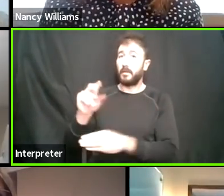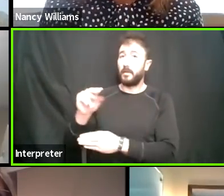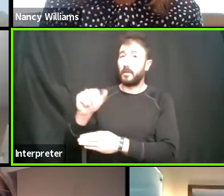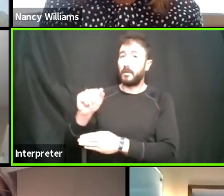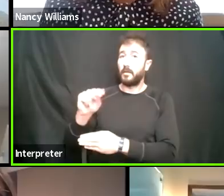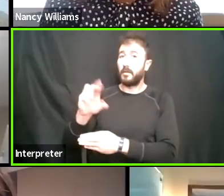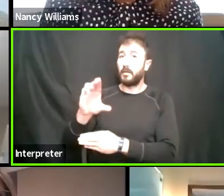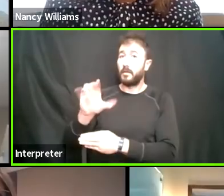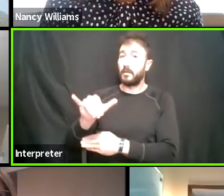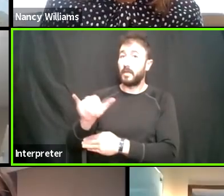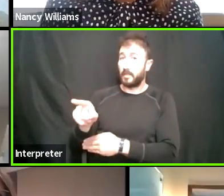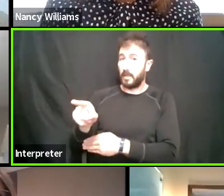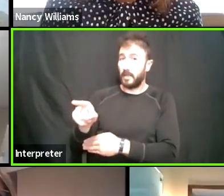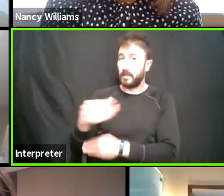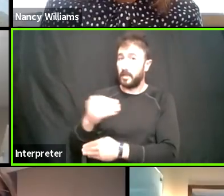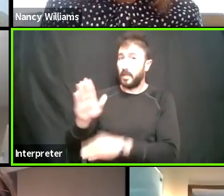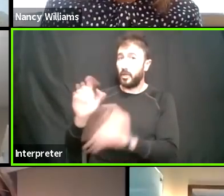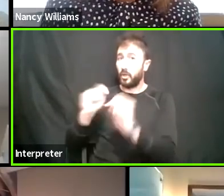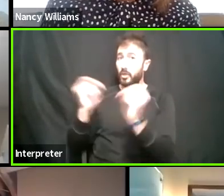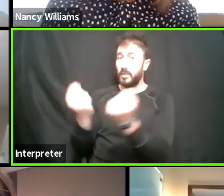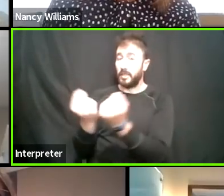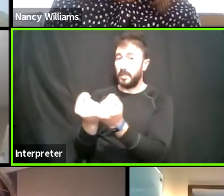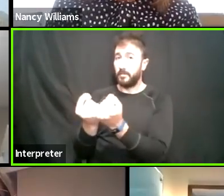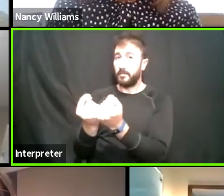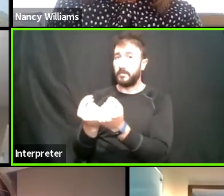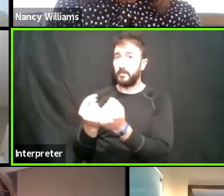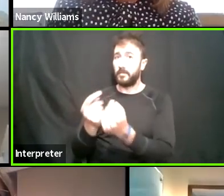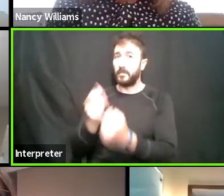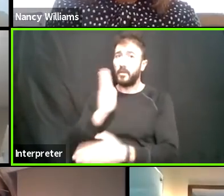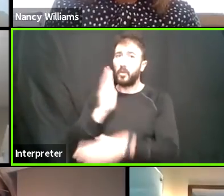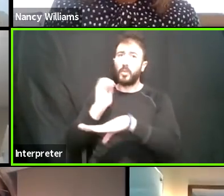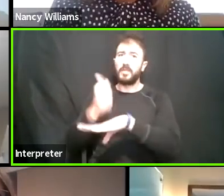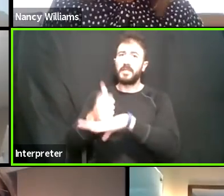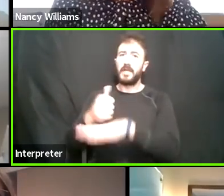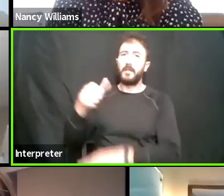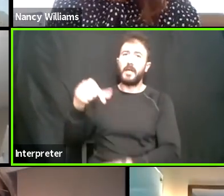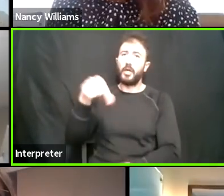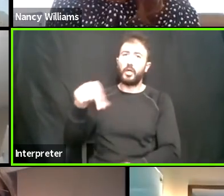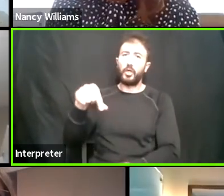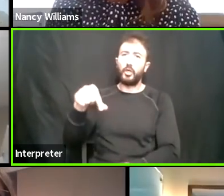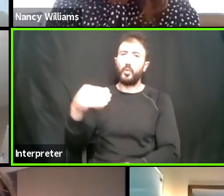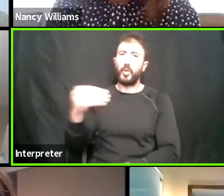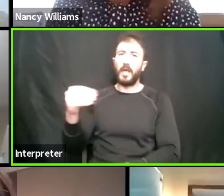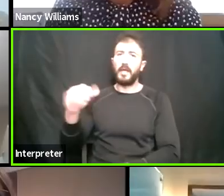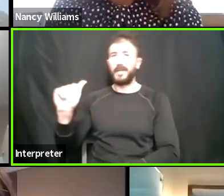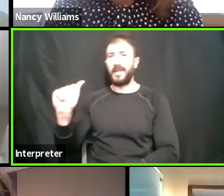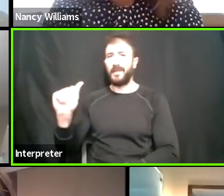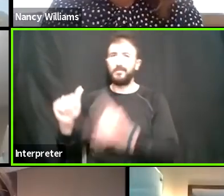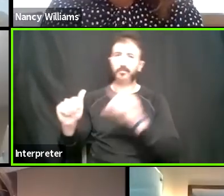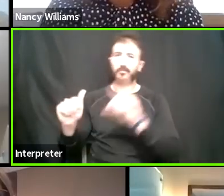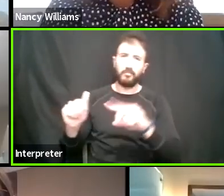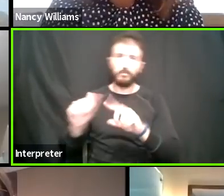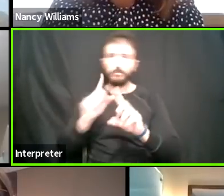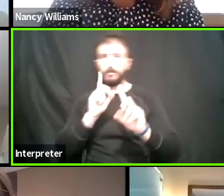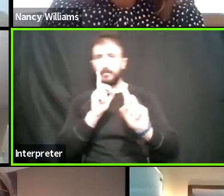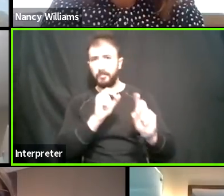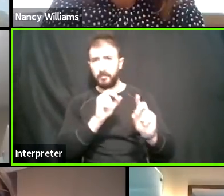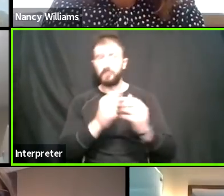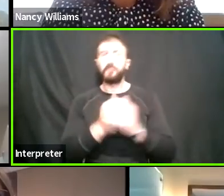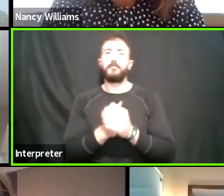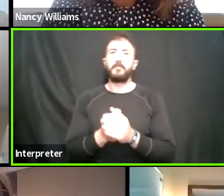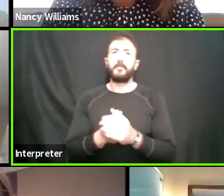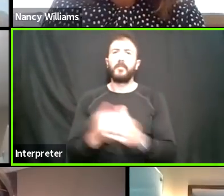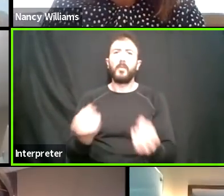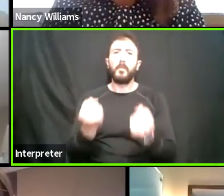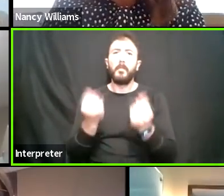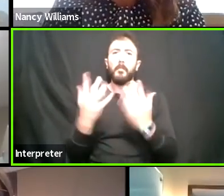today with answering quite a few of these questions. I see lots of questions about when we're back in school,